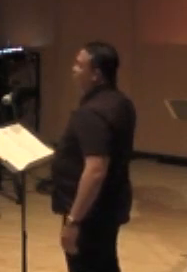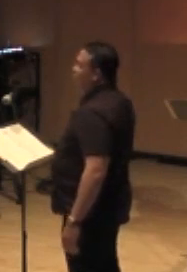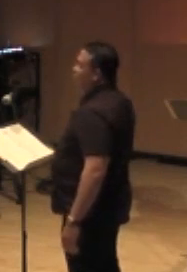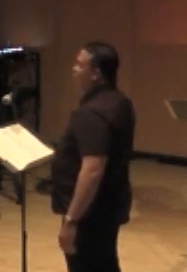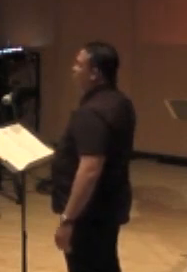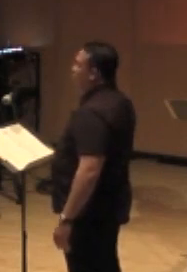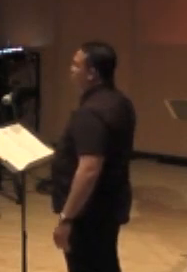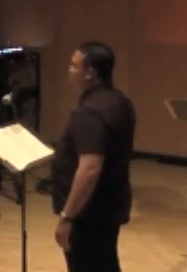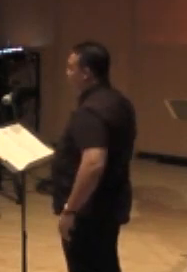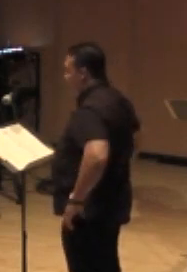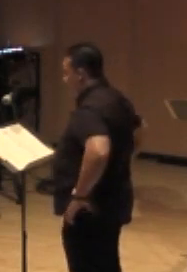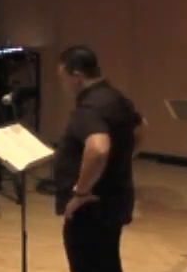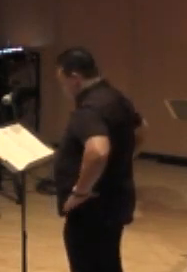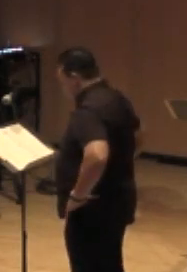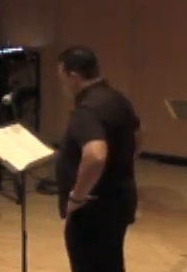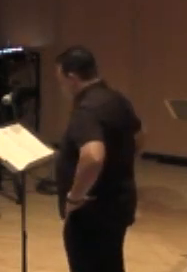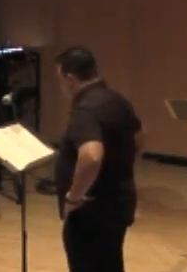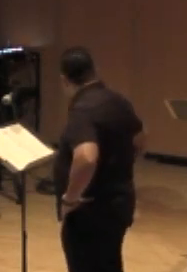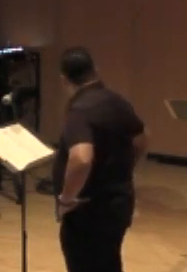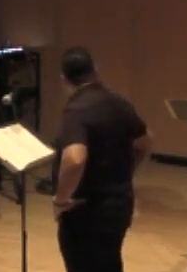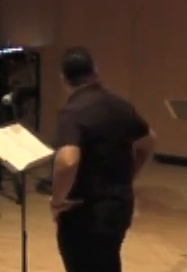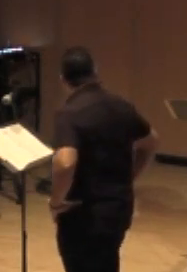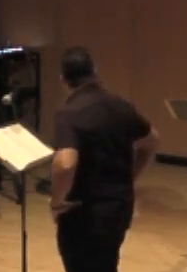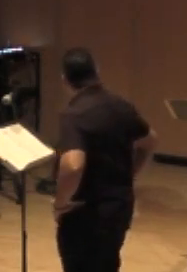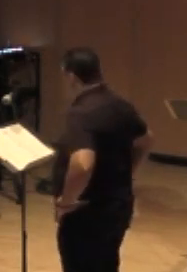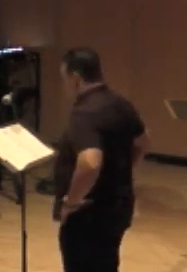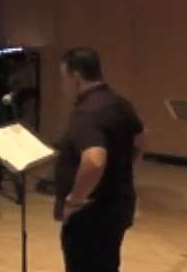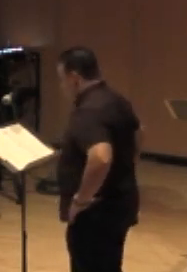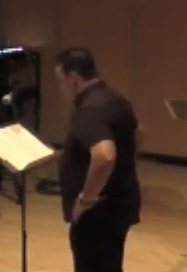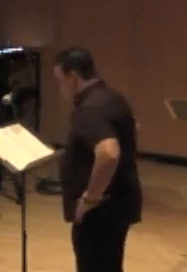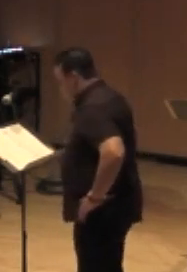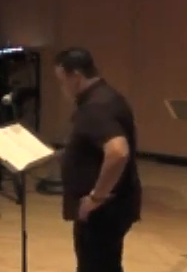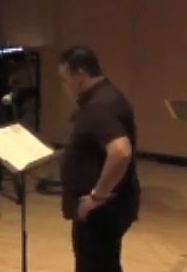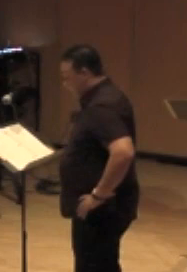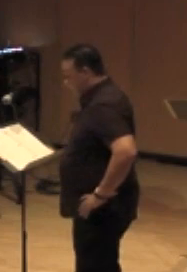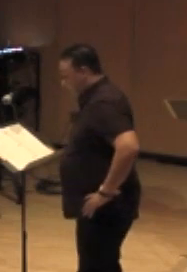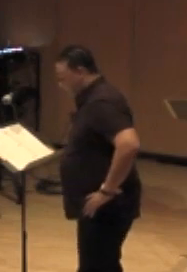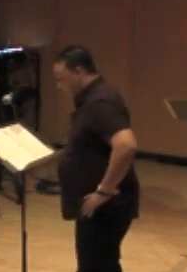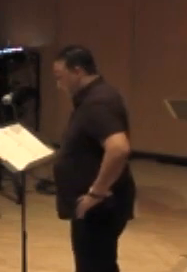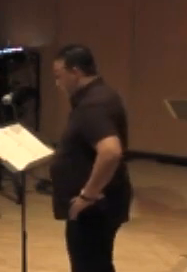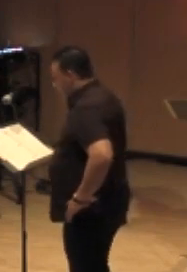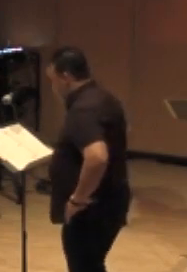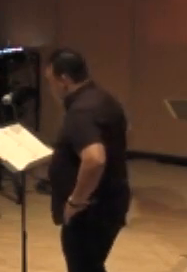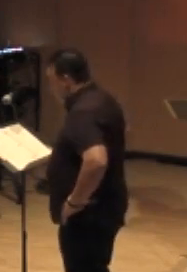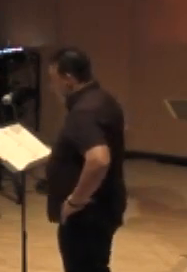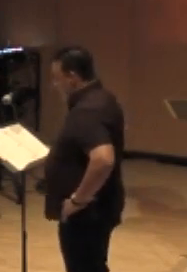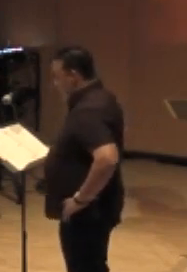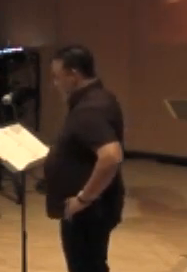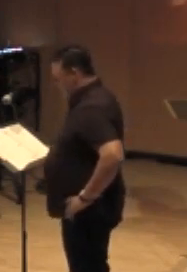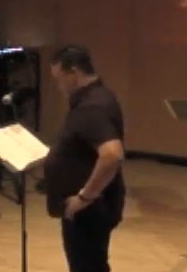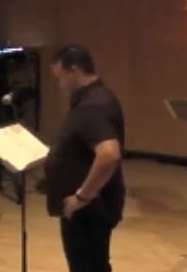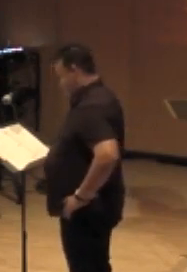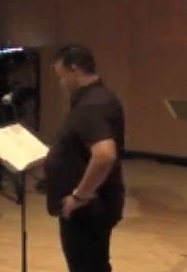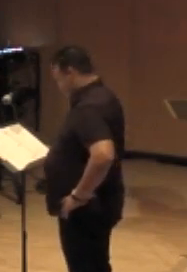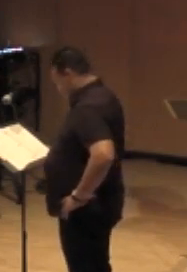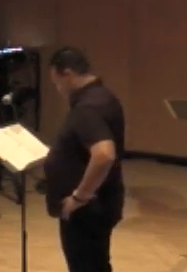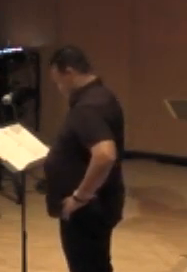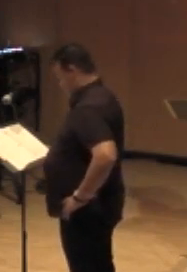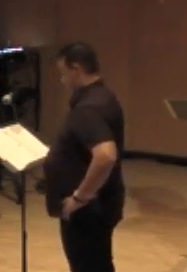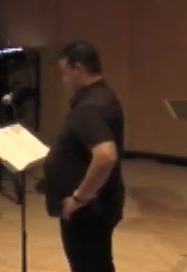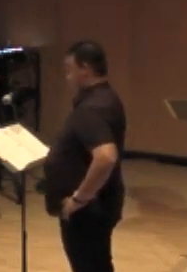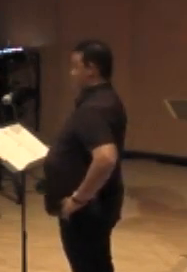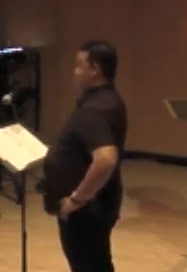take the boat out on the water again yeah I think so you're hardly ever home